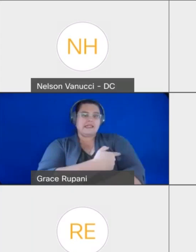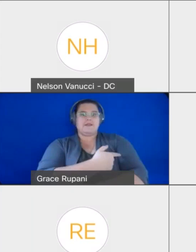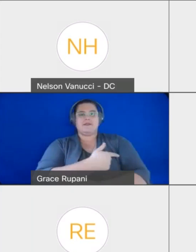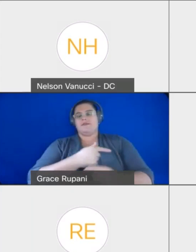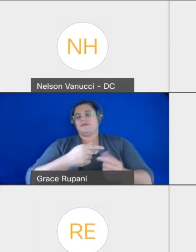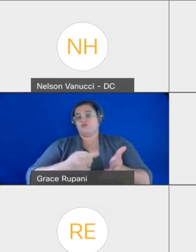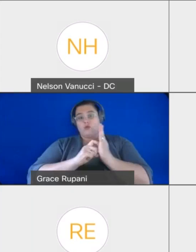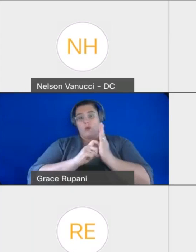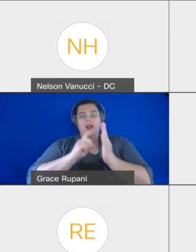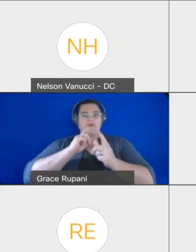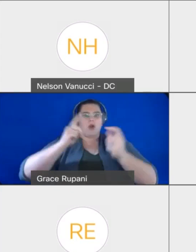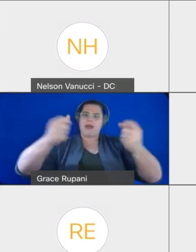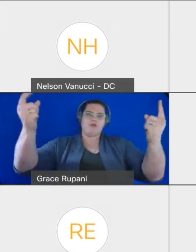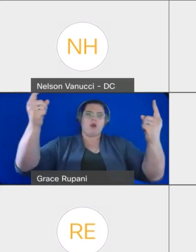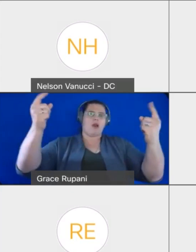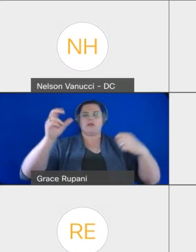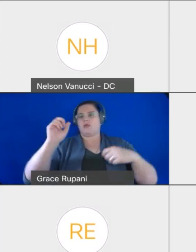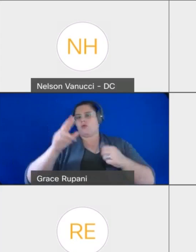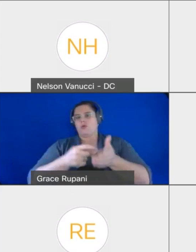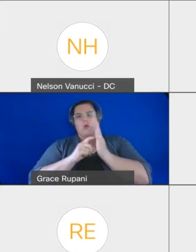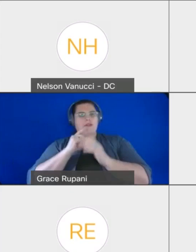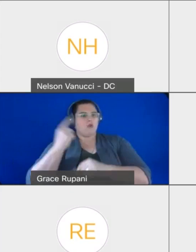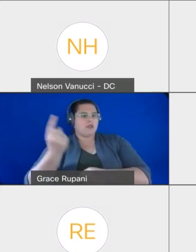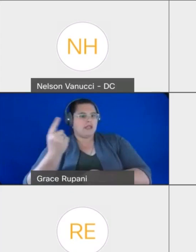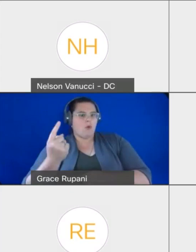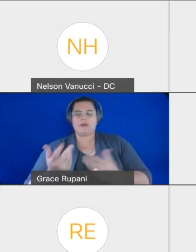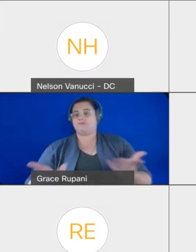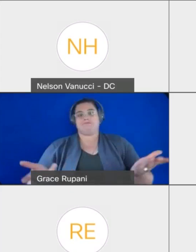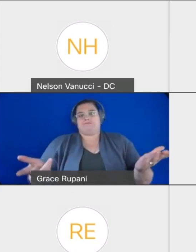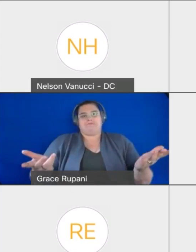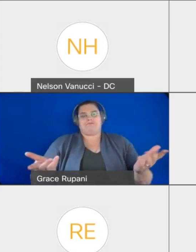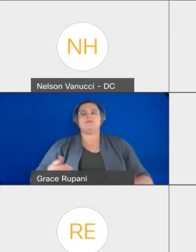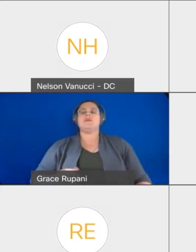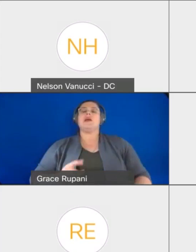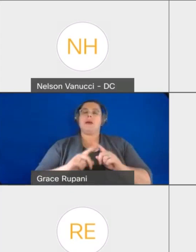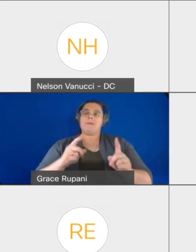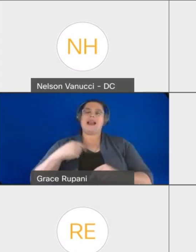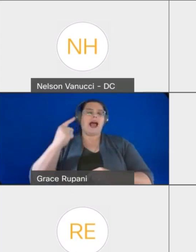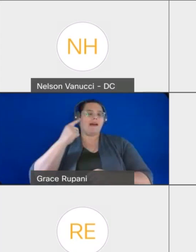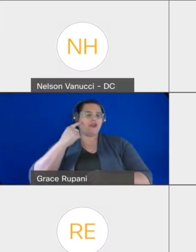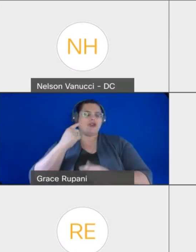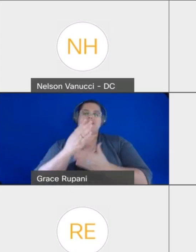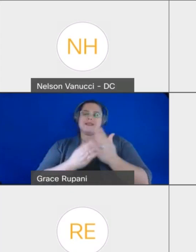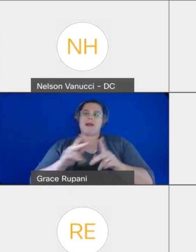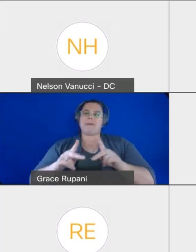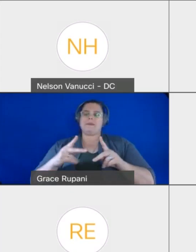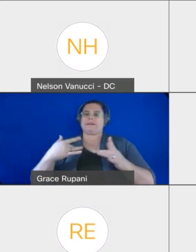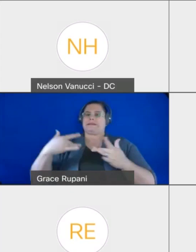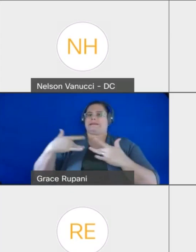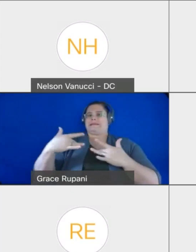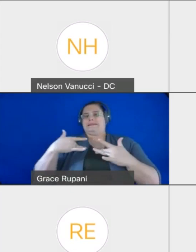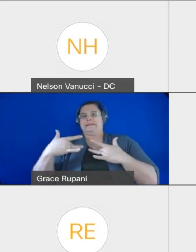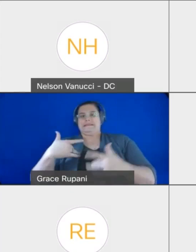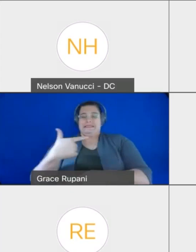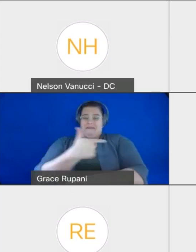vaccine. One of the things I have heard a fair amount about is some reluctance by people to get a vaccine. And I